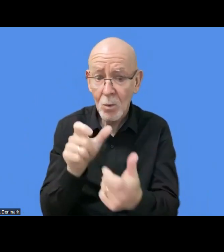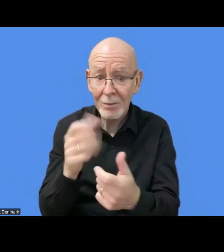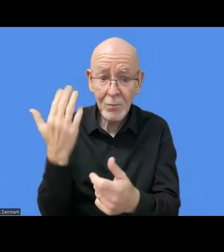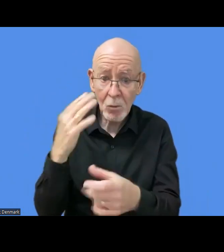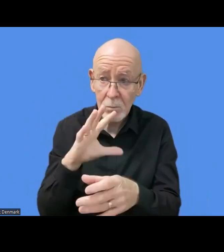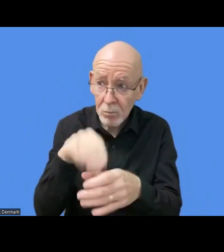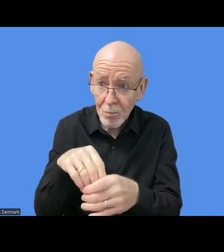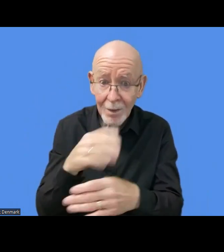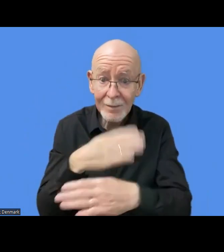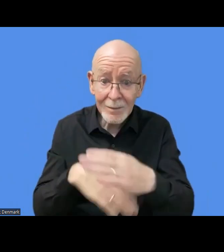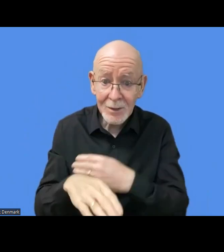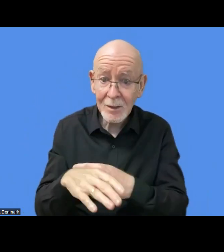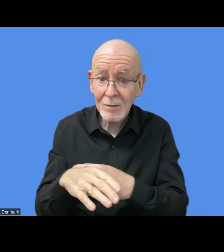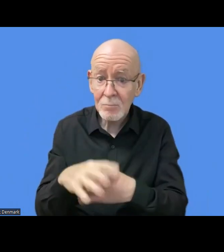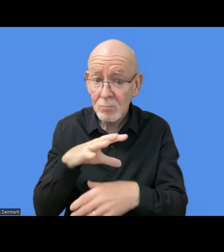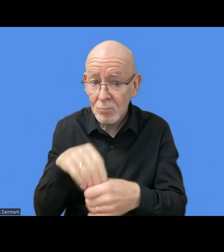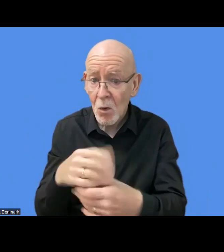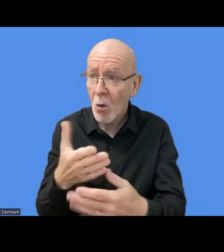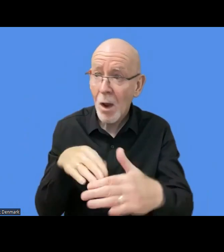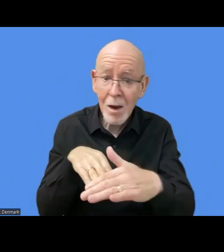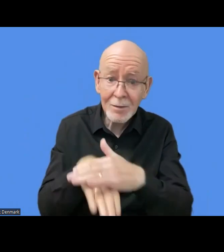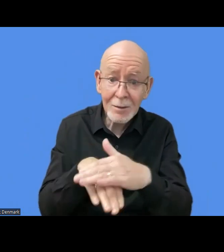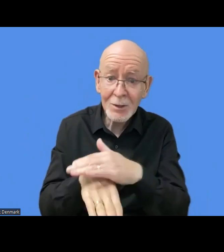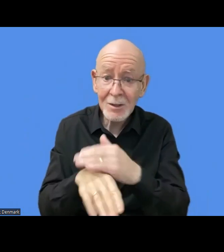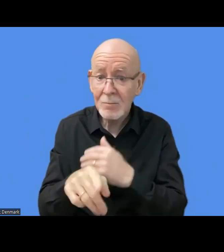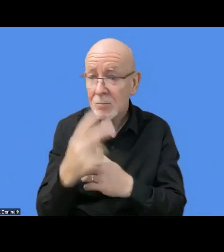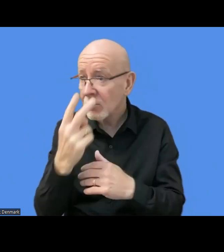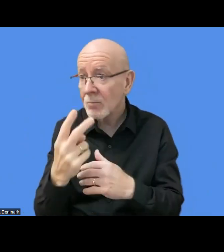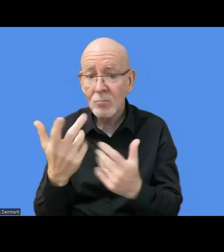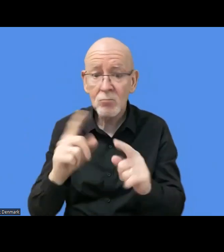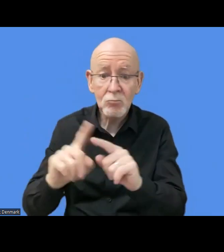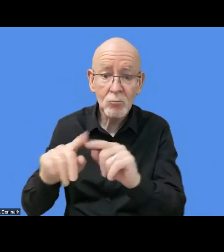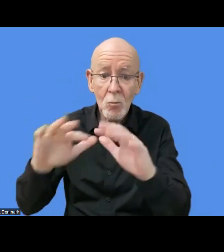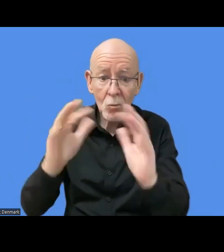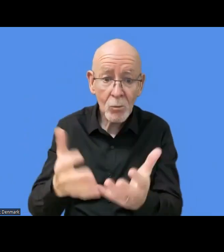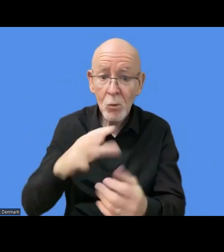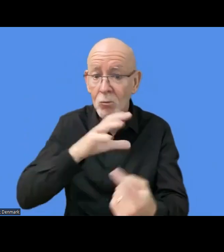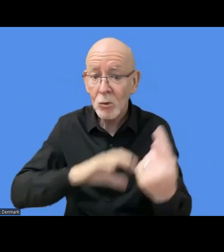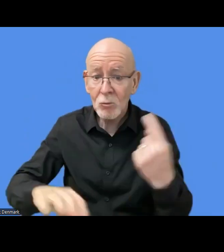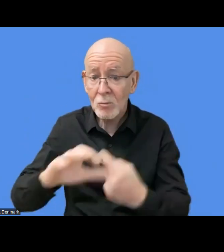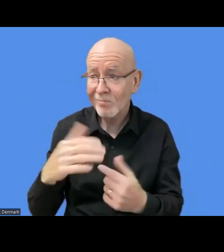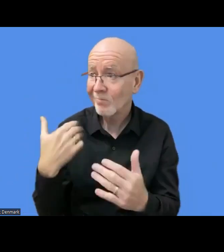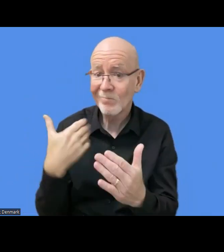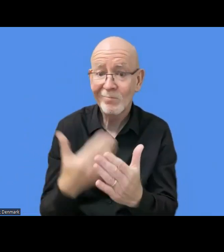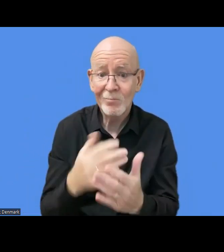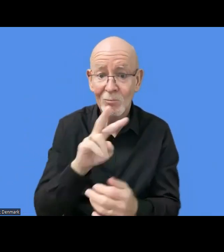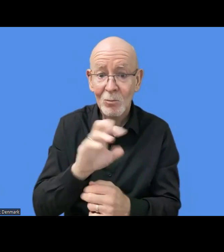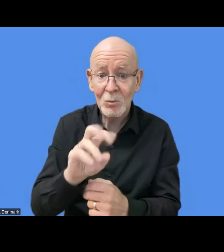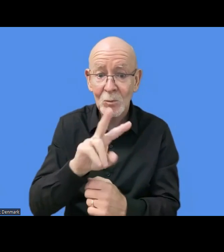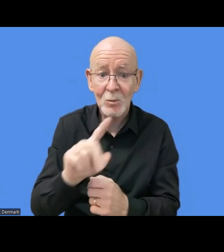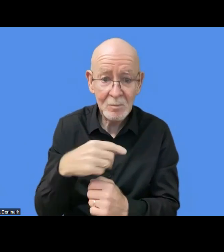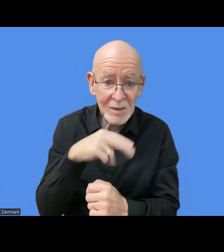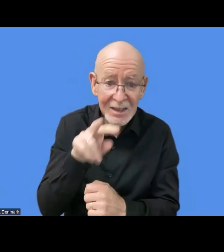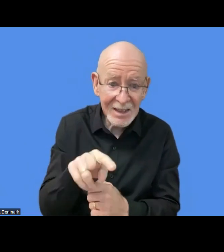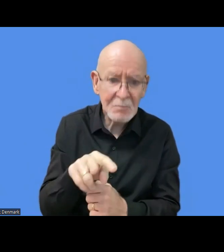said, well, 22% said yes, 2 to 5 events my company was engaged, 2